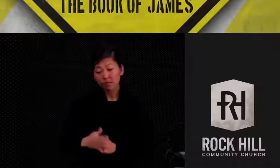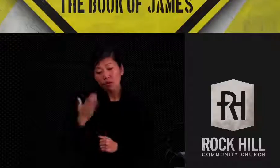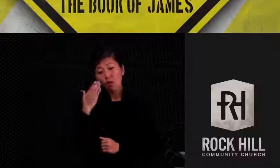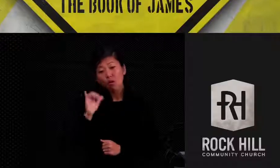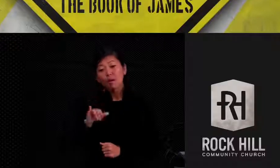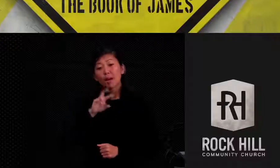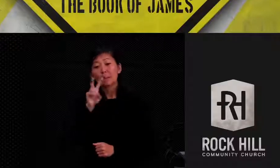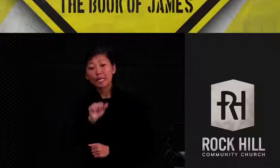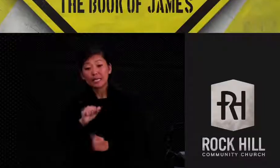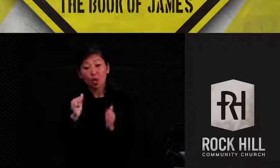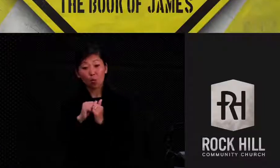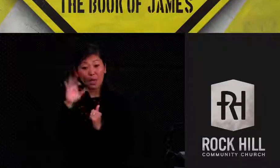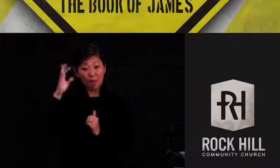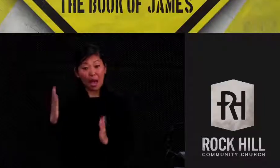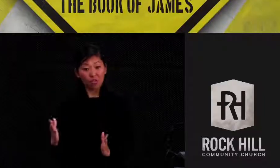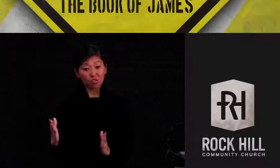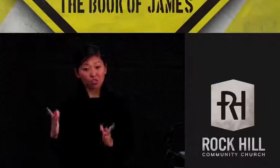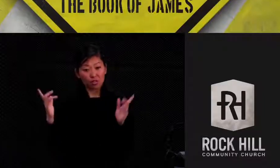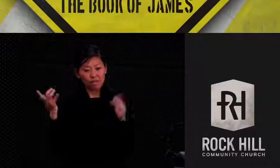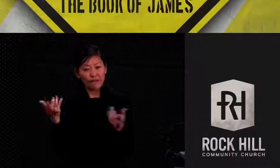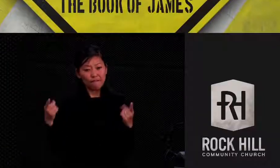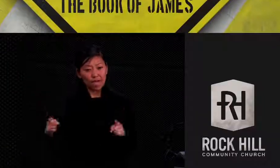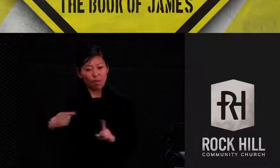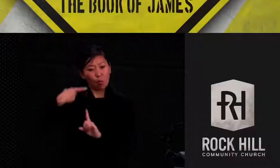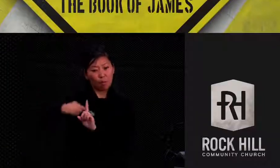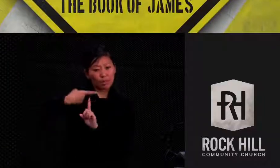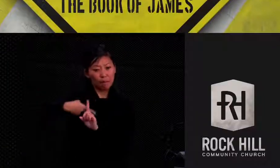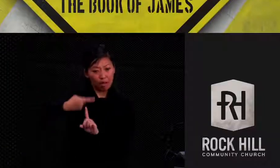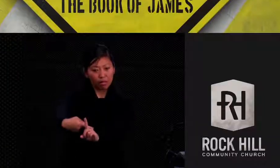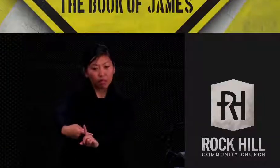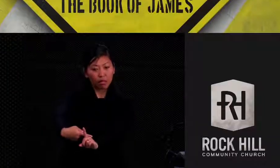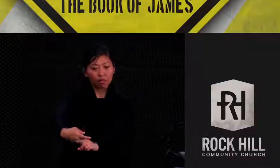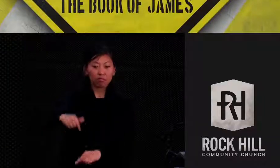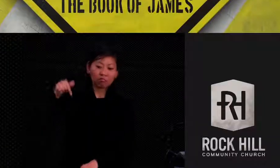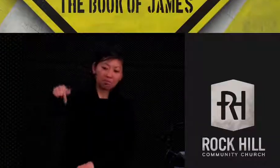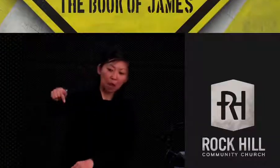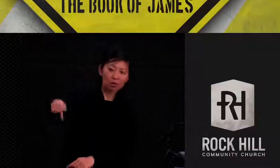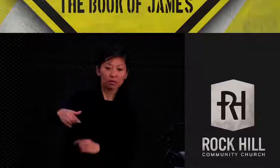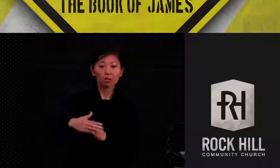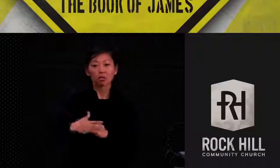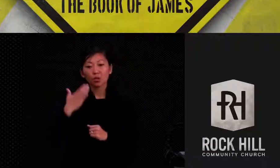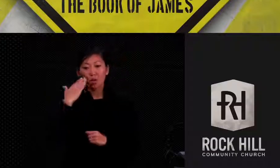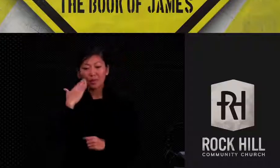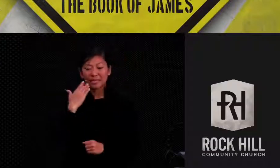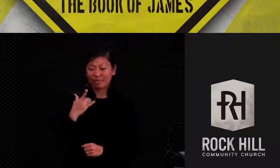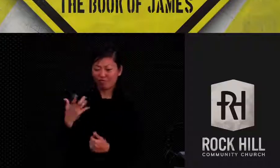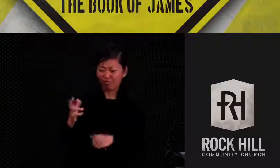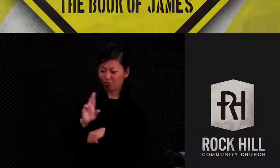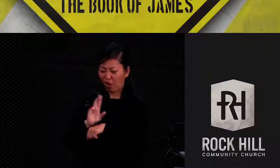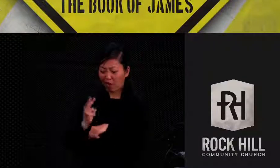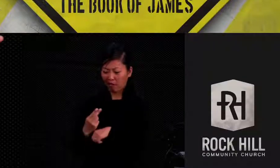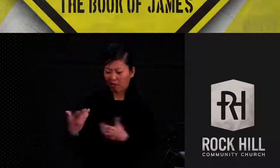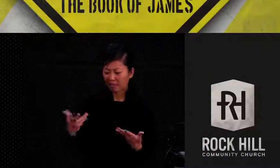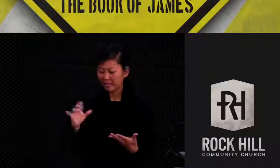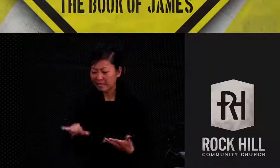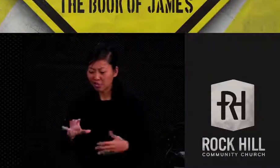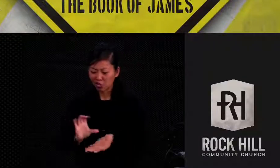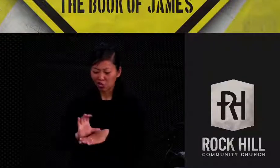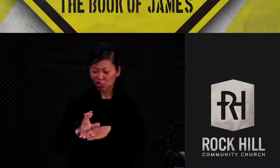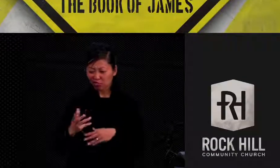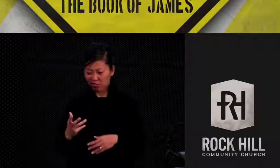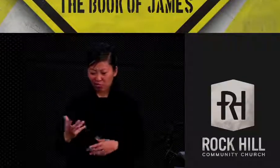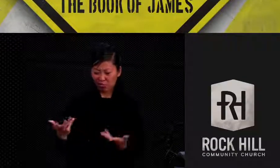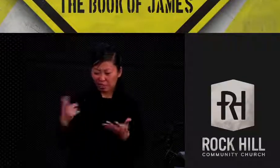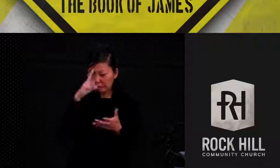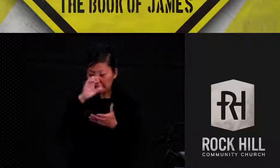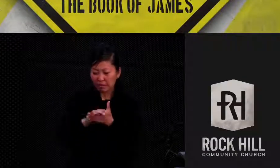with the Pastor, it's something that we do once a month downstairs. It's kind of a get to know Rock Hill and see if this is the place that